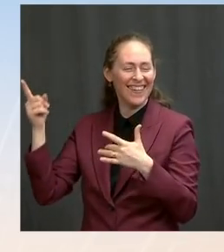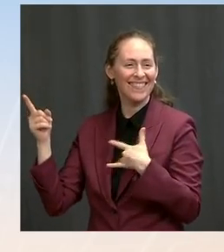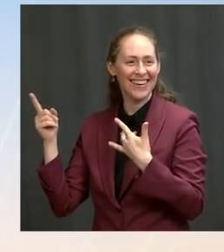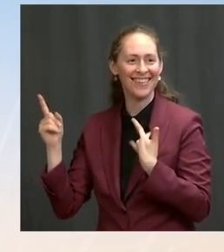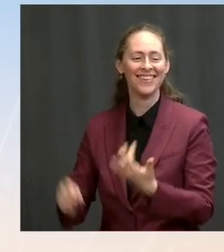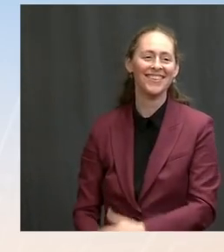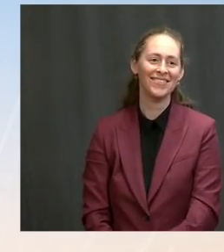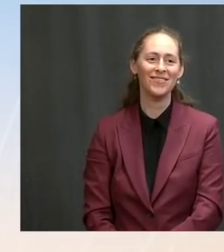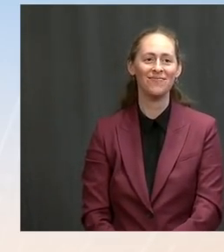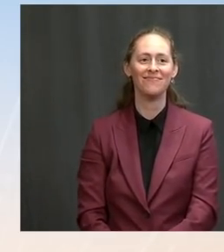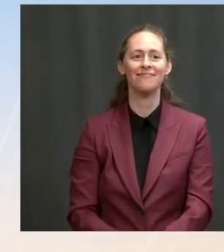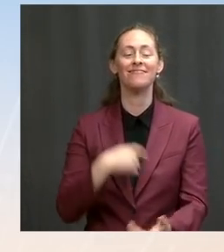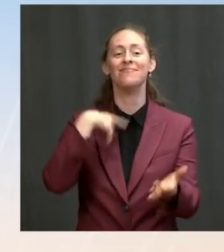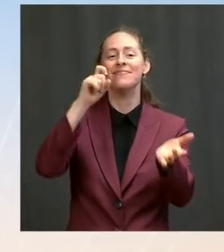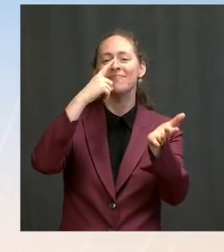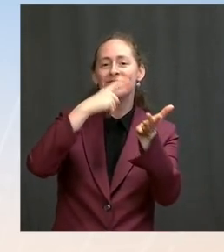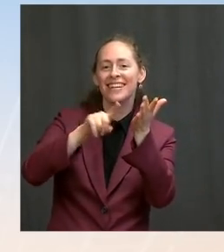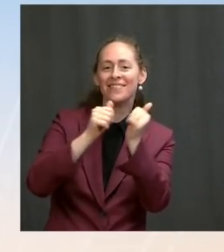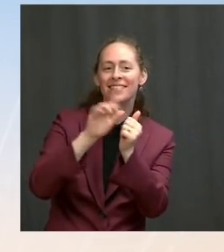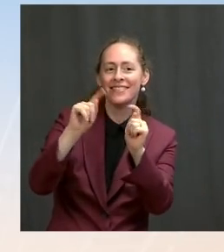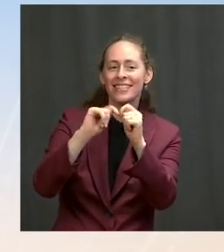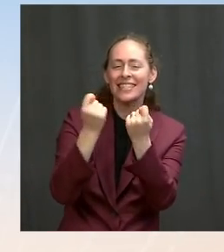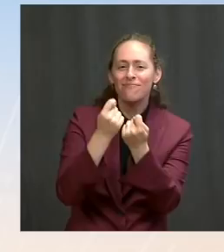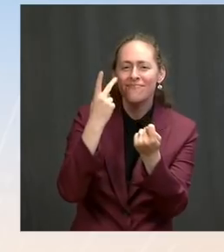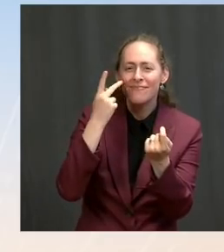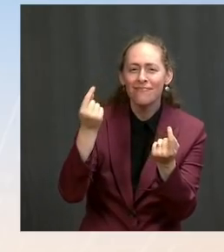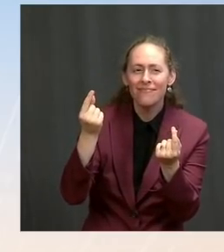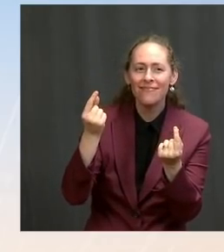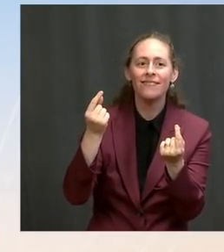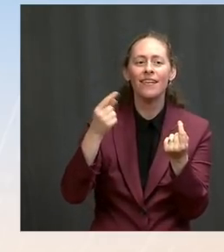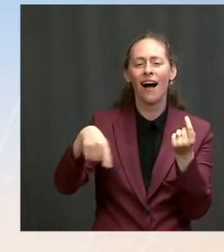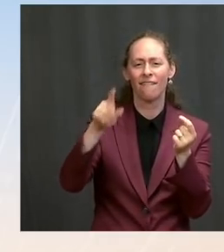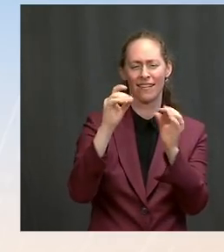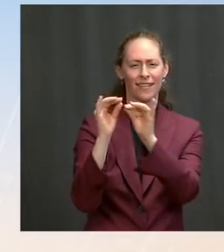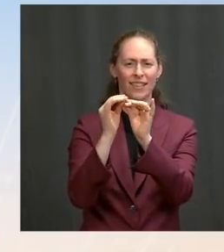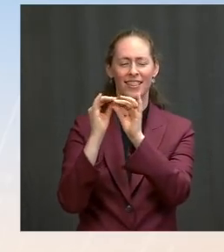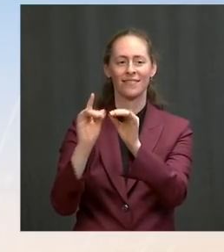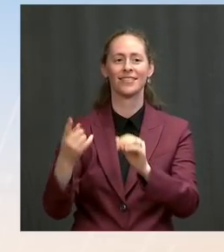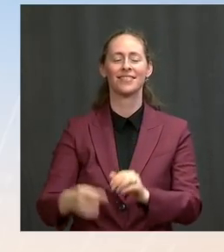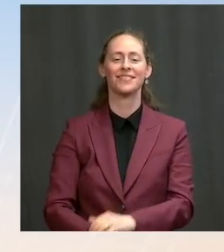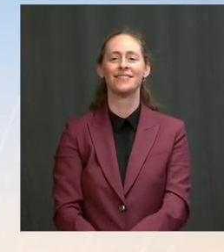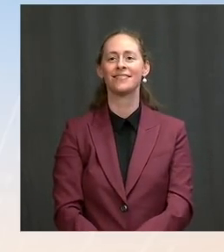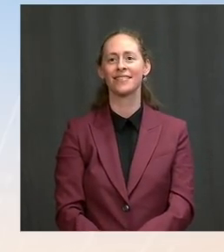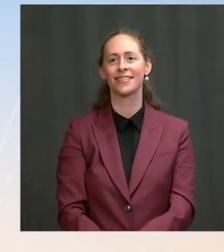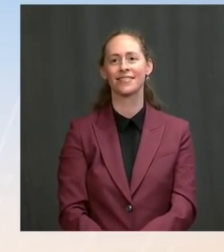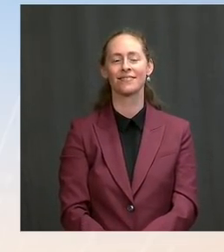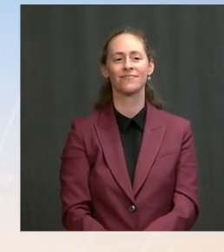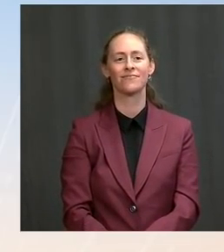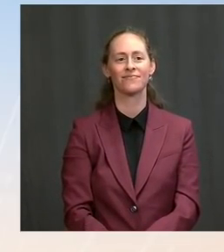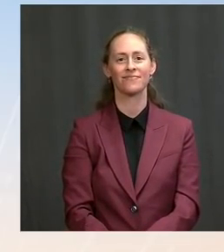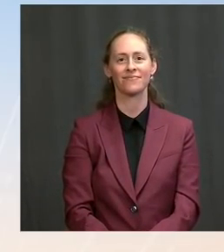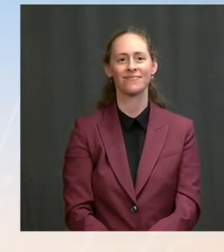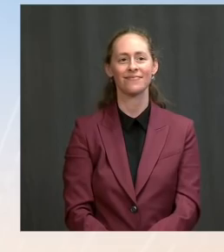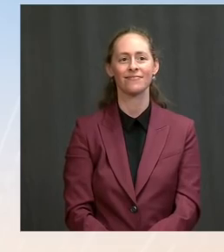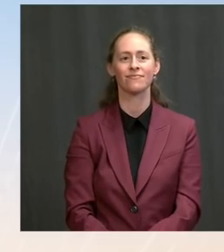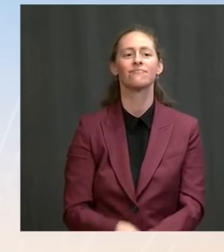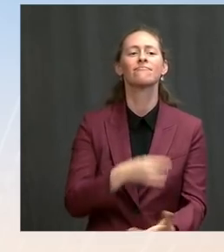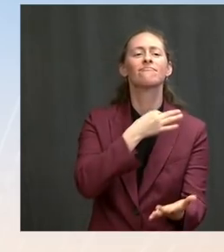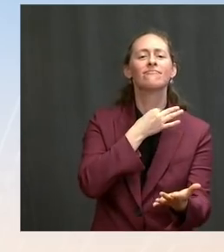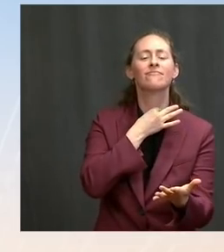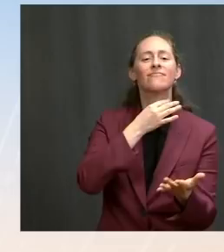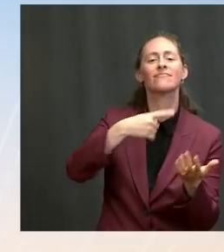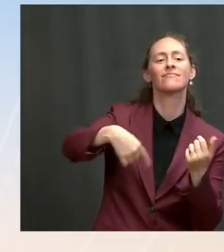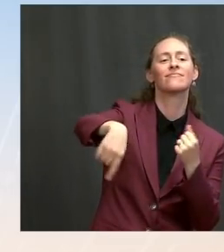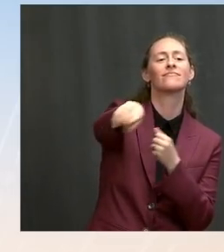with our team on that. Josh, I'm happy to do that after the briefing. Go ahead, Steve. Can you walk us through what the President will be doing tomorrow in Surfside, Florida? Will Sure. he actually visit